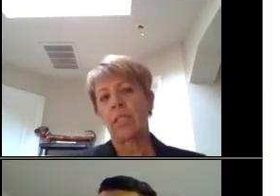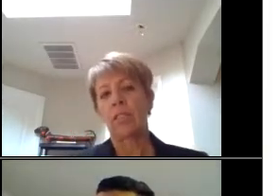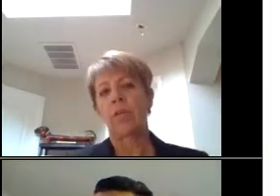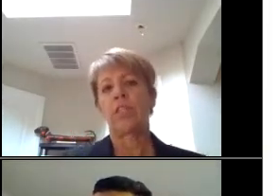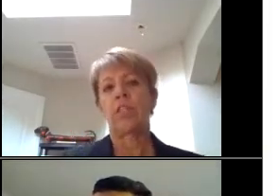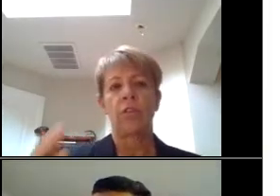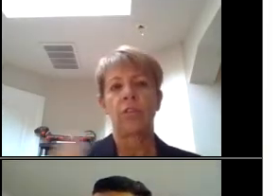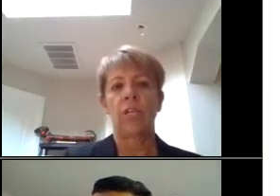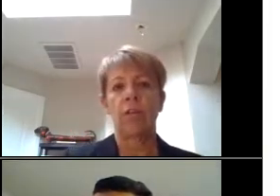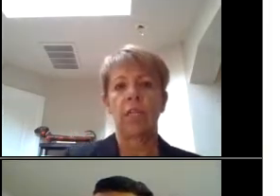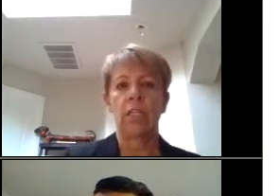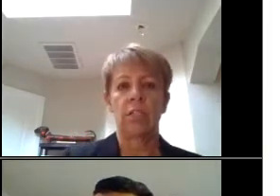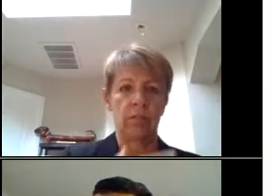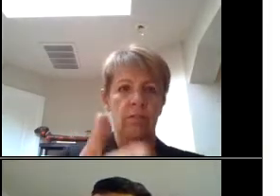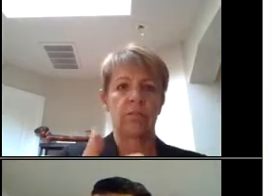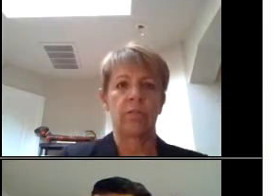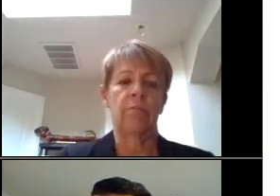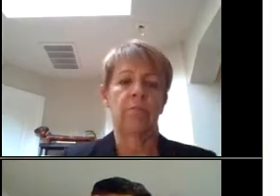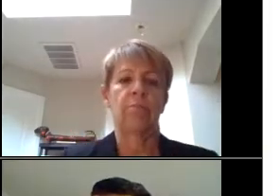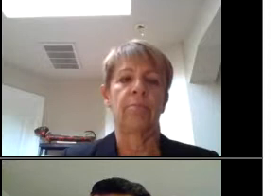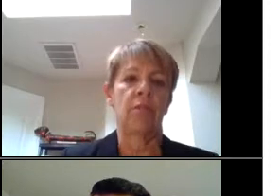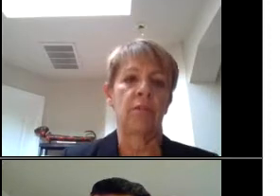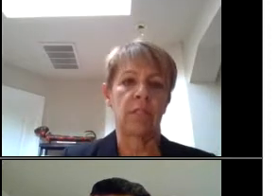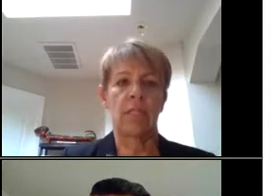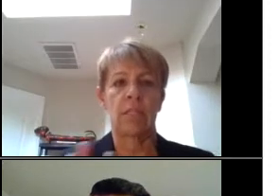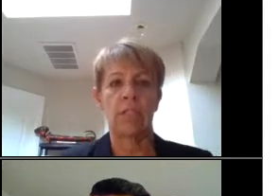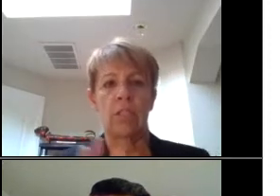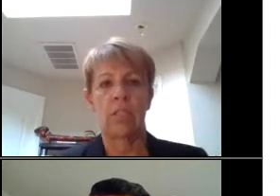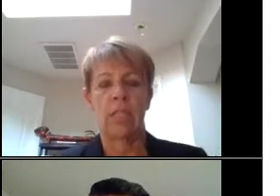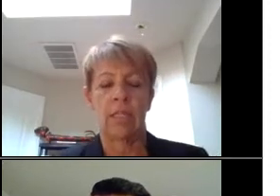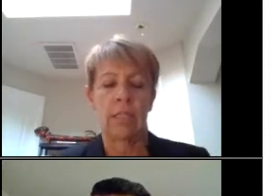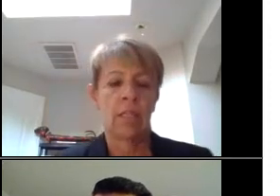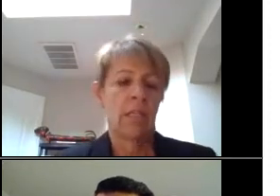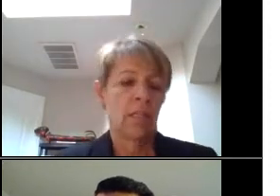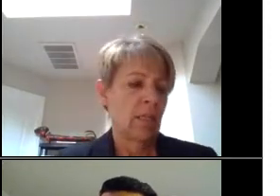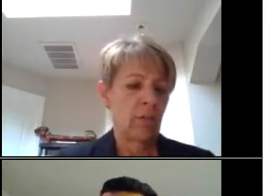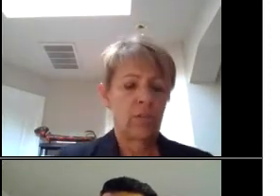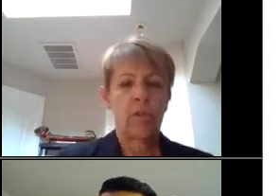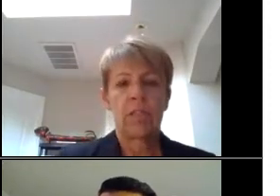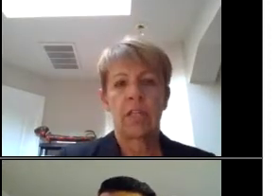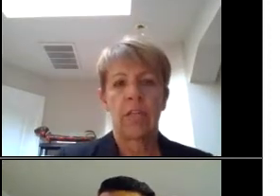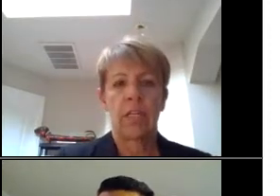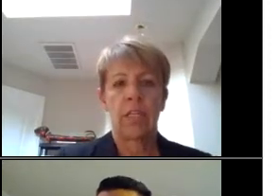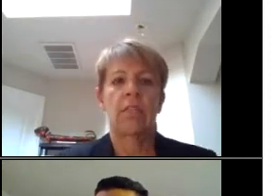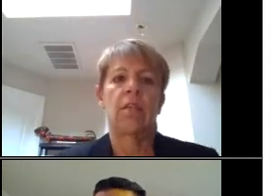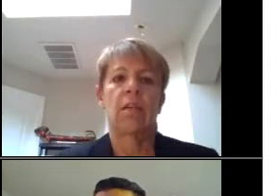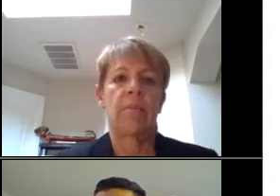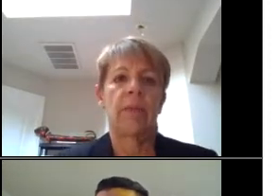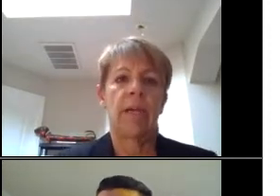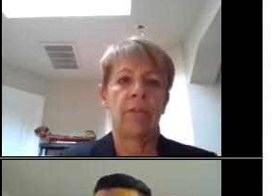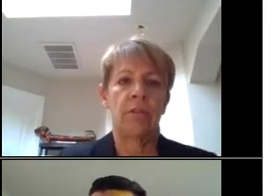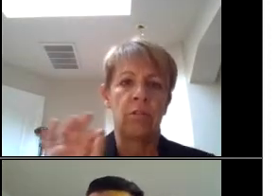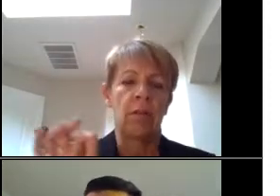selection process was for those areas for both the listening sessions and those focus